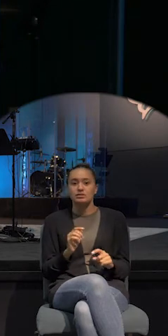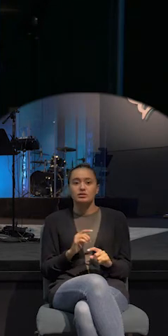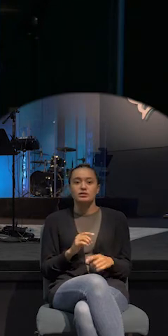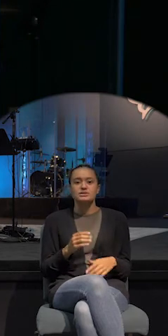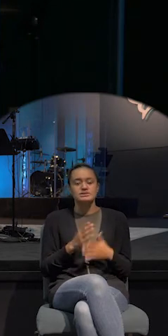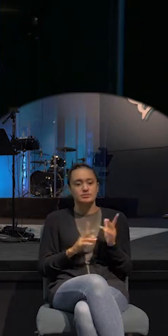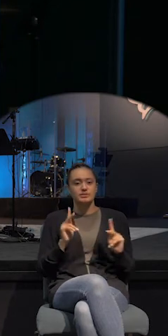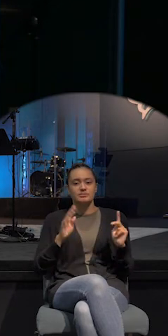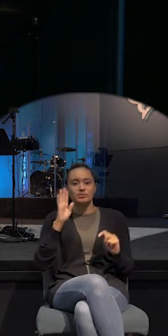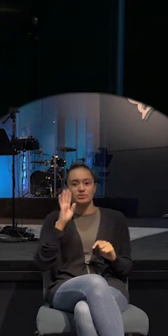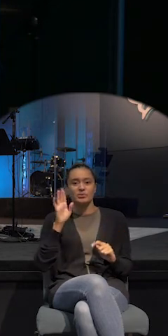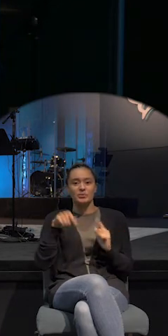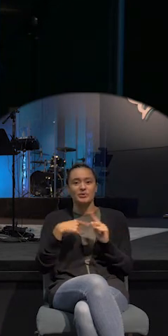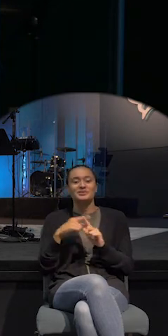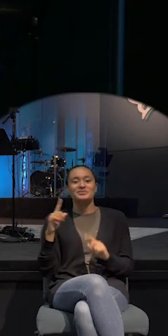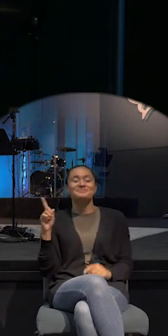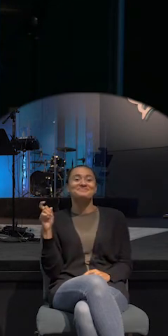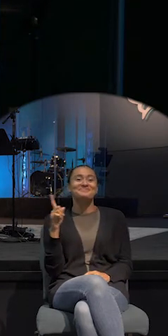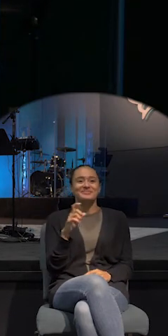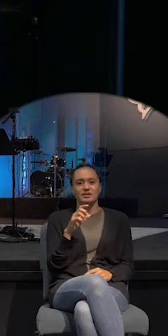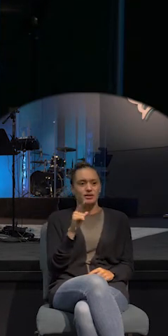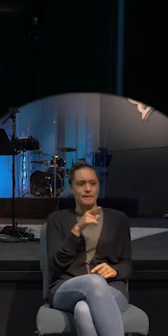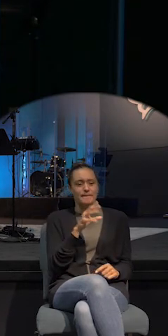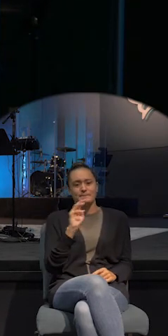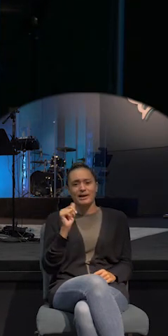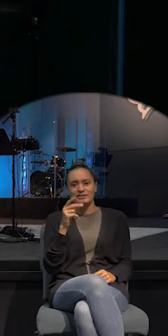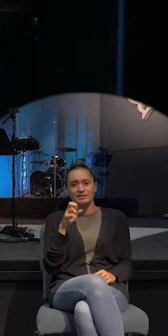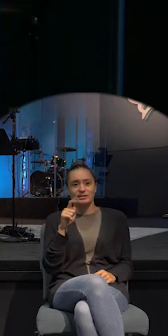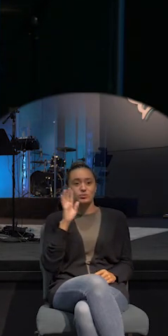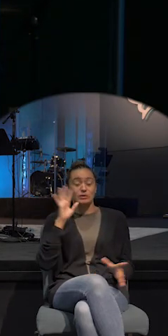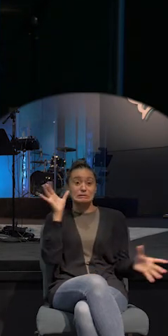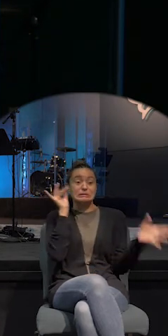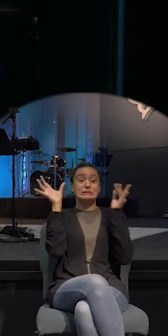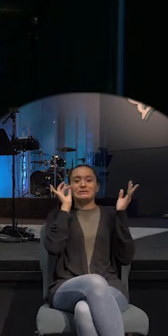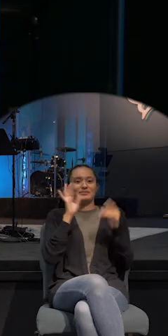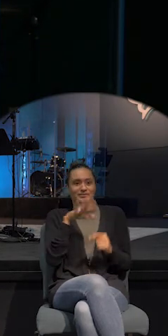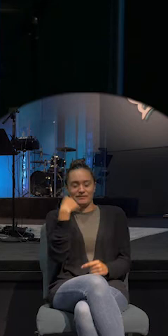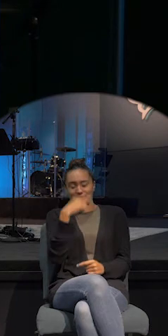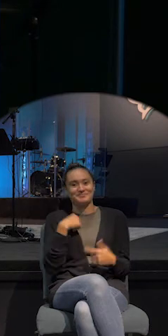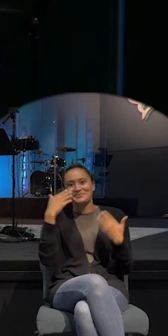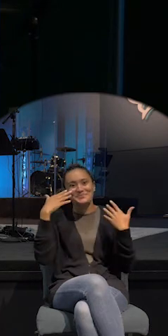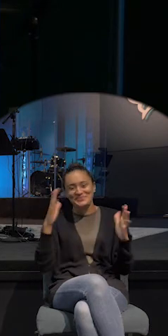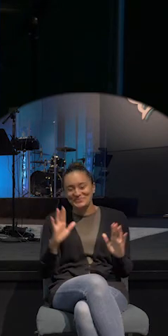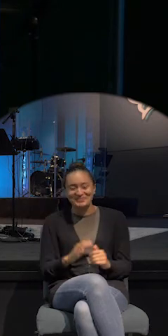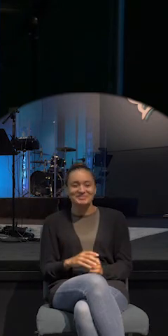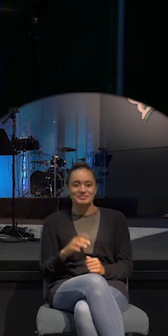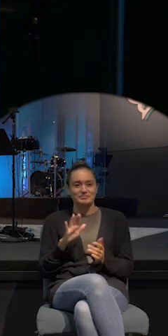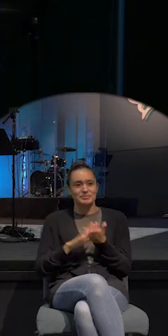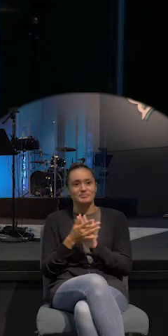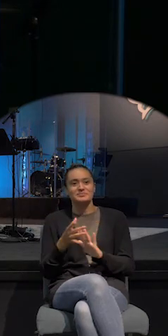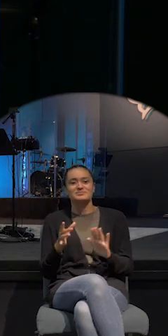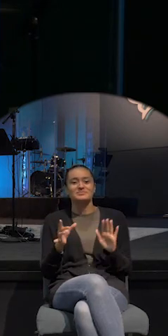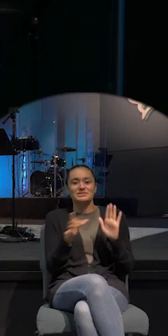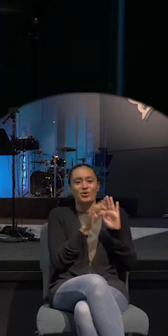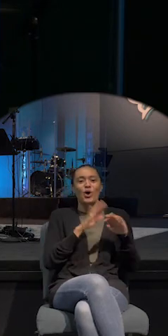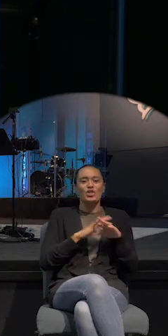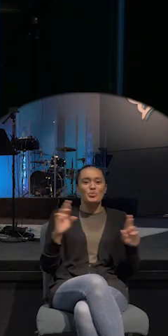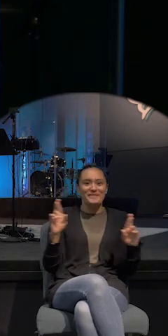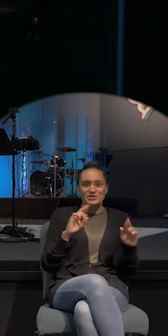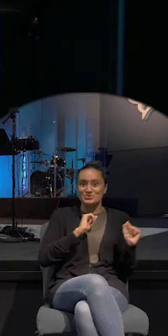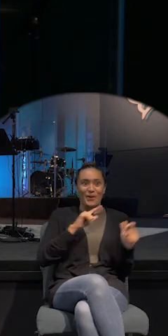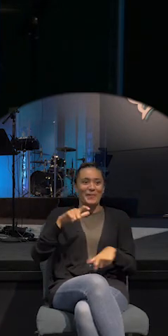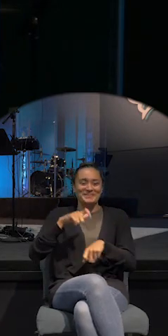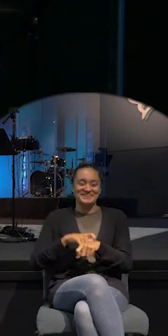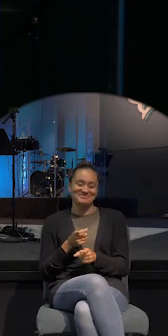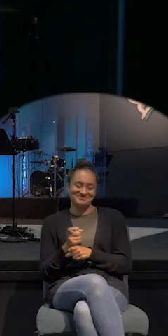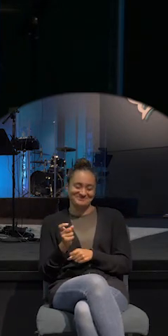by, you know, magnets just jump all over their faces, you know. I mean, they get stuck on refrigerators all the time.